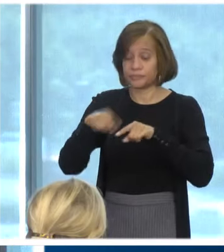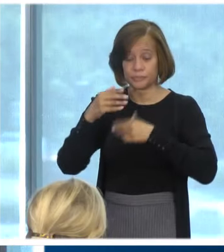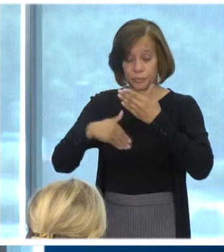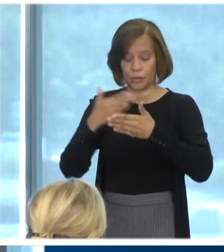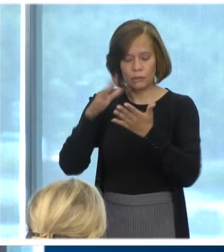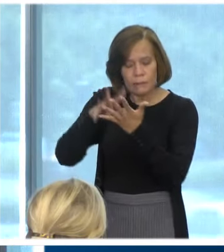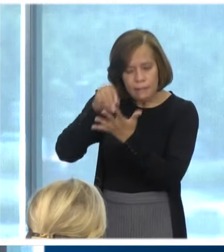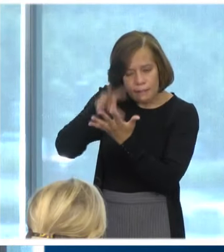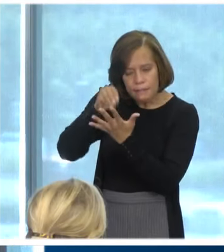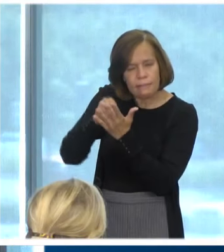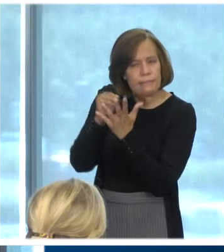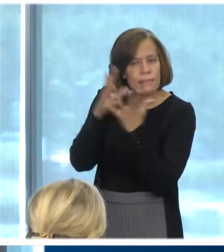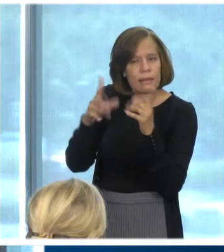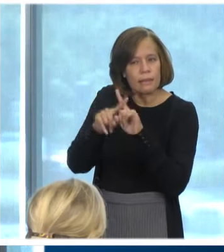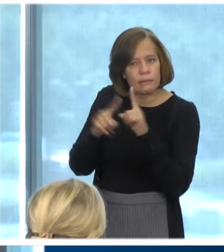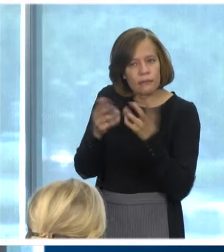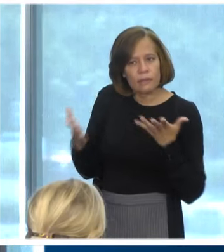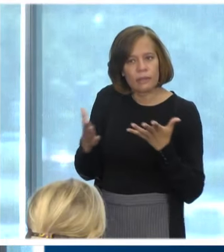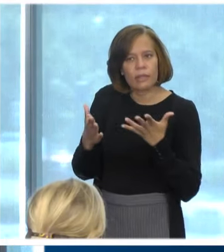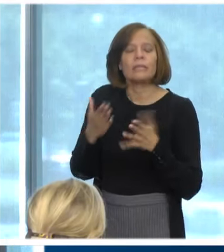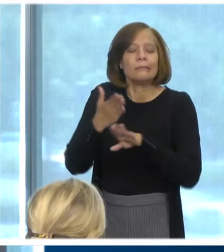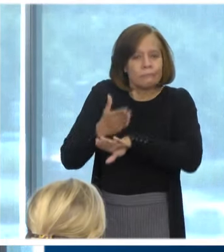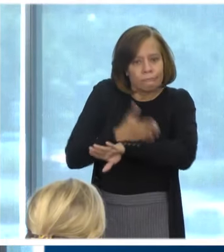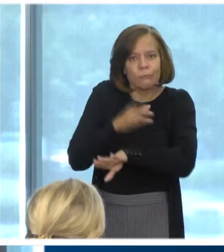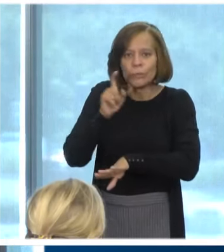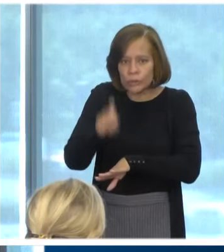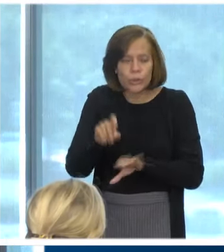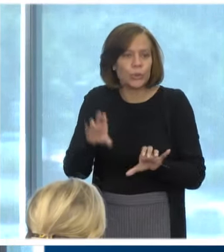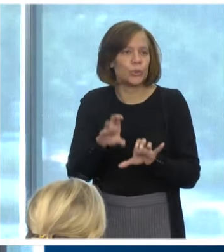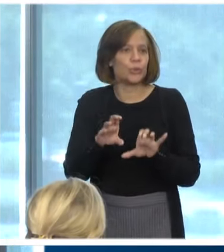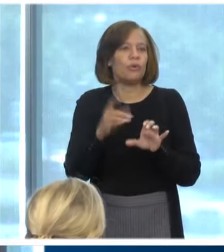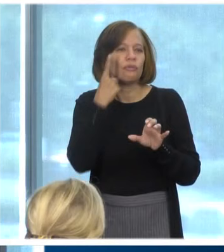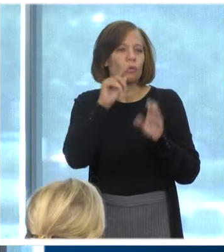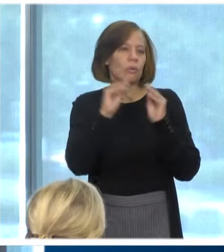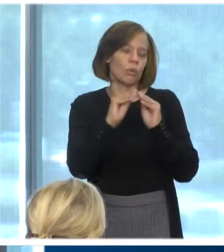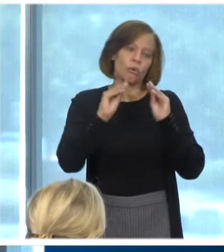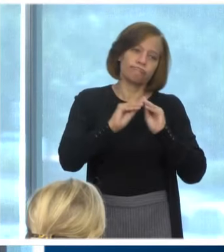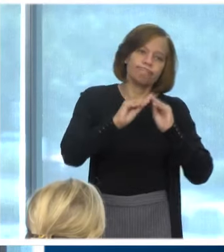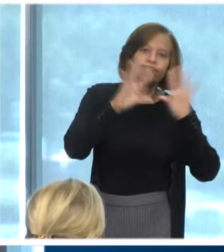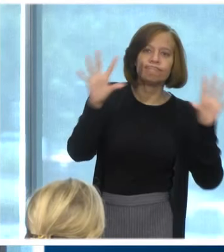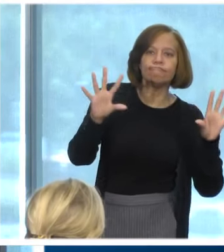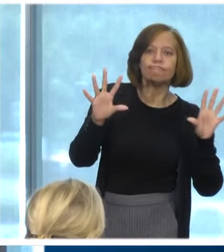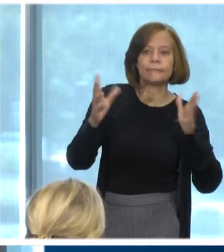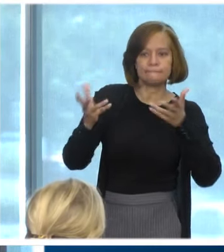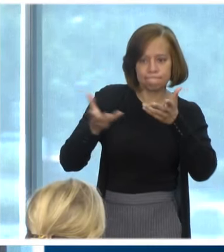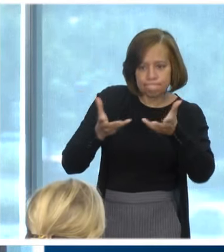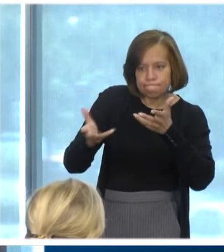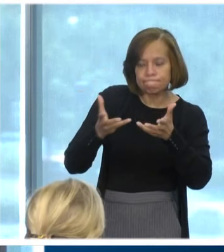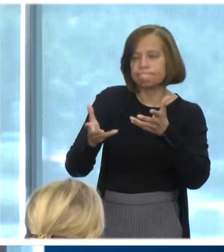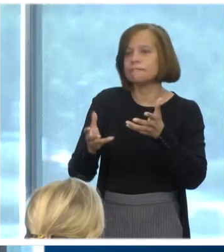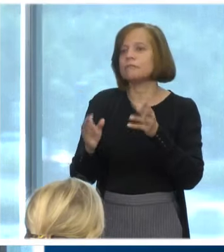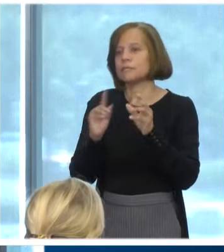were improvements that need to be made to increase transparency and ensure